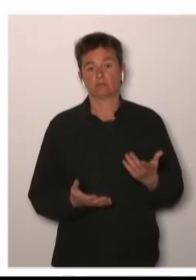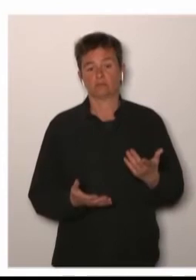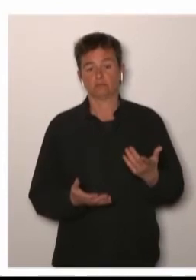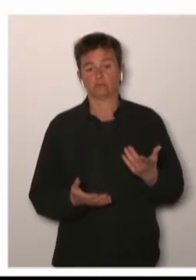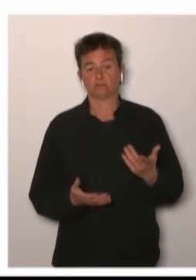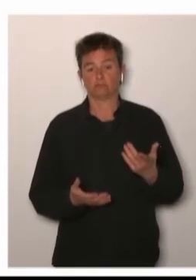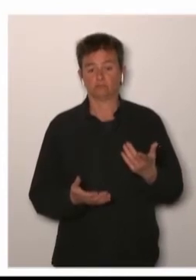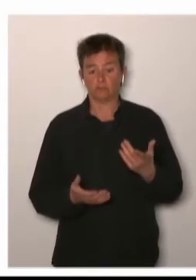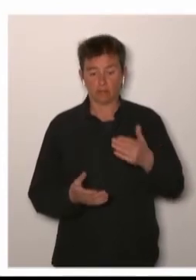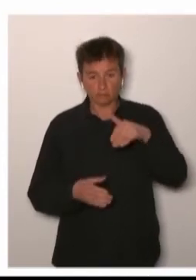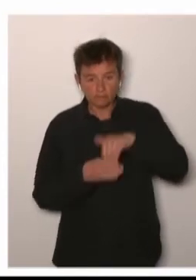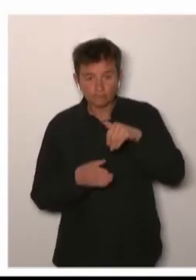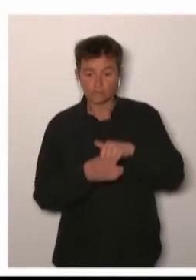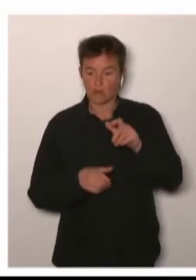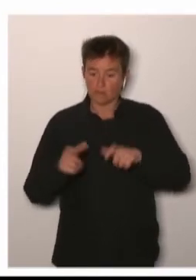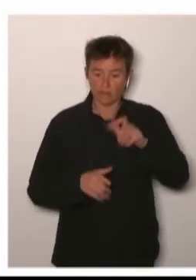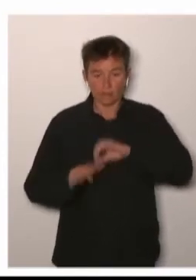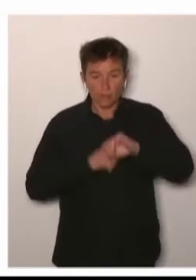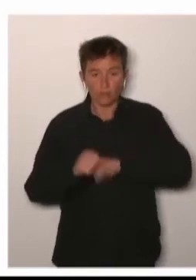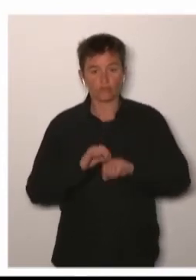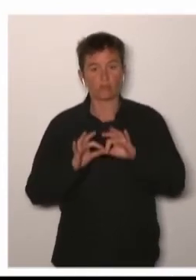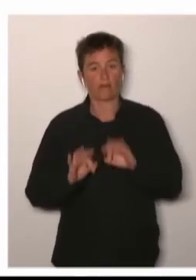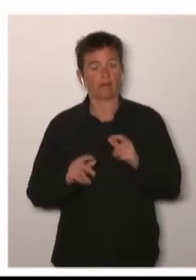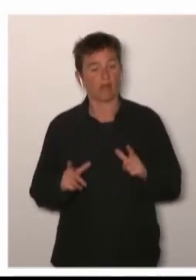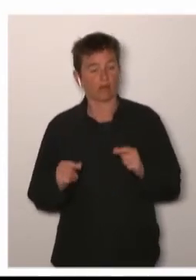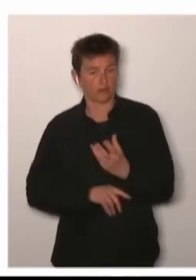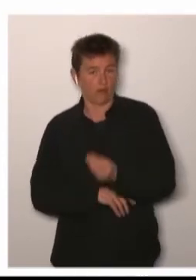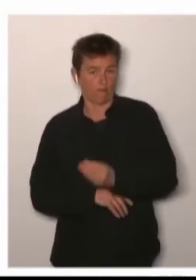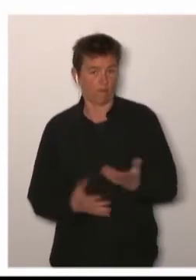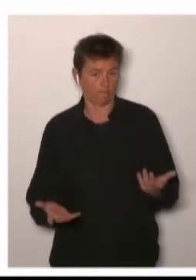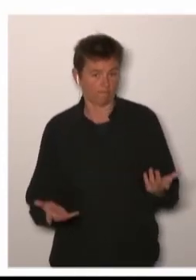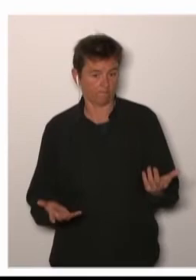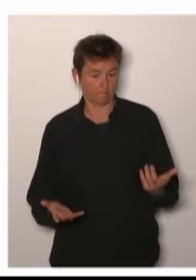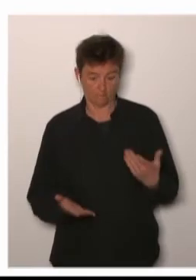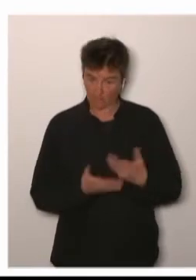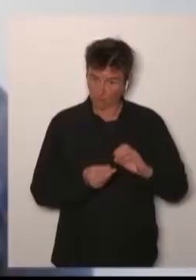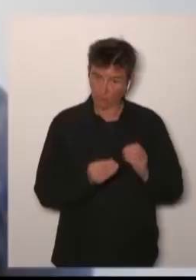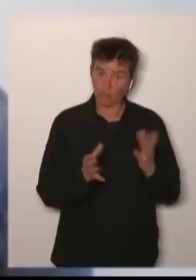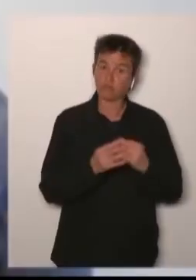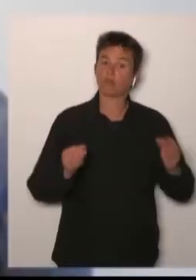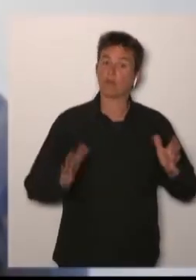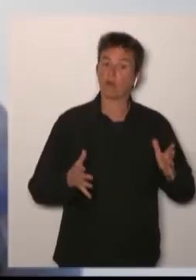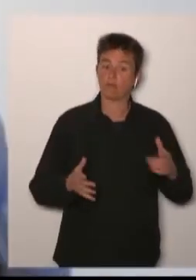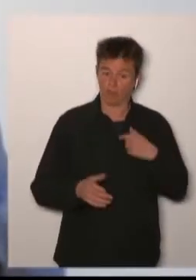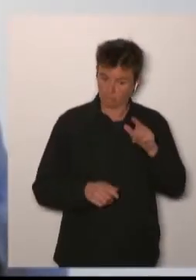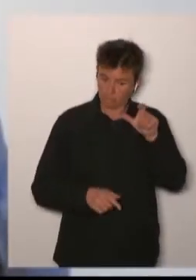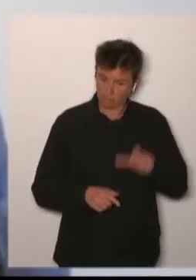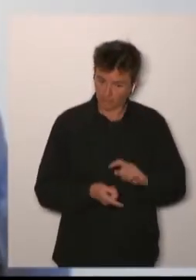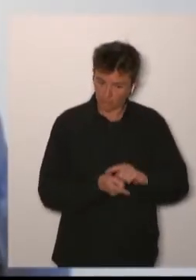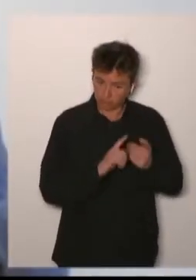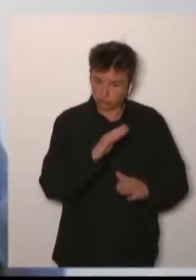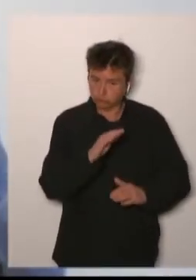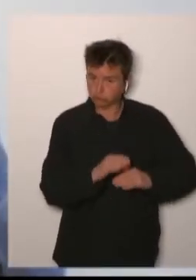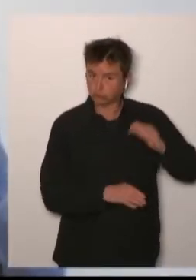most to address and to prevent these long-term sequels? That's a very